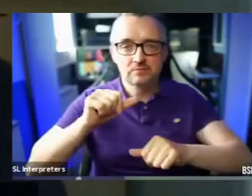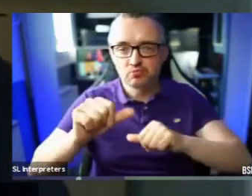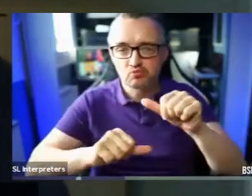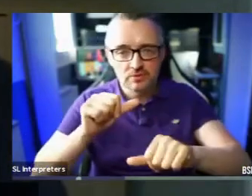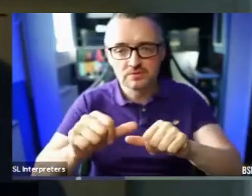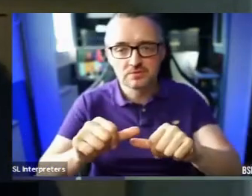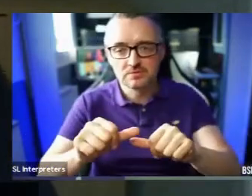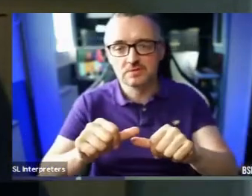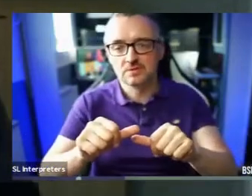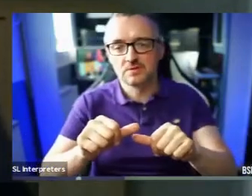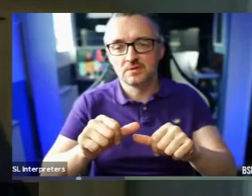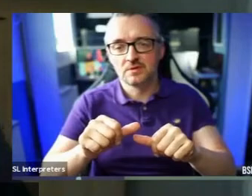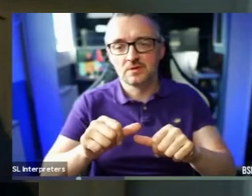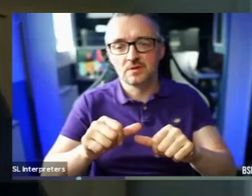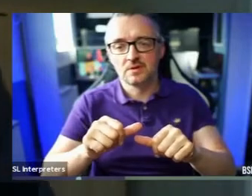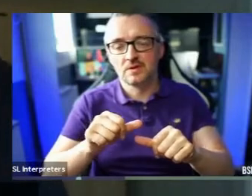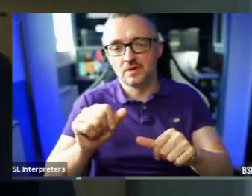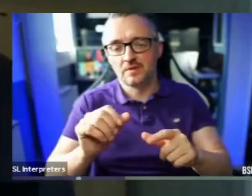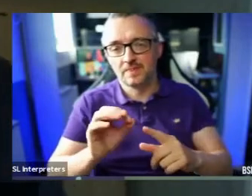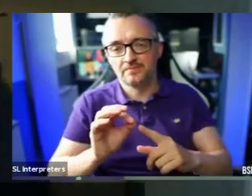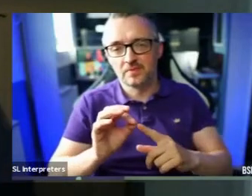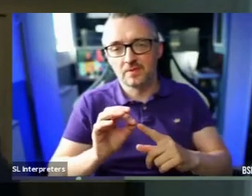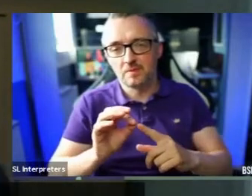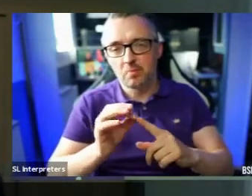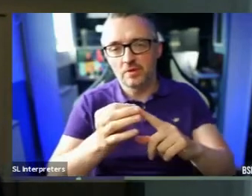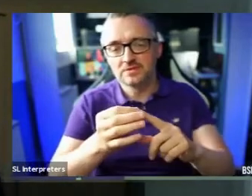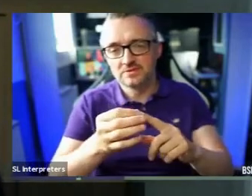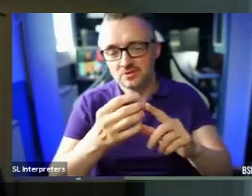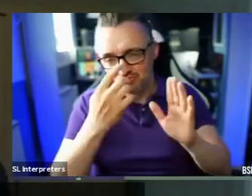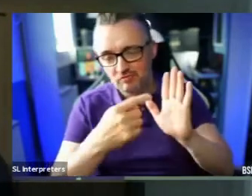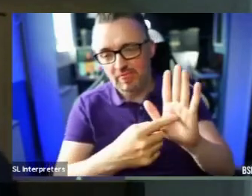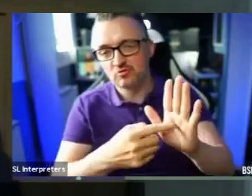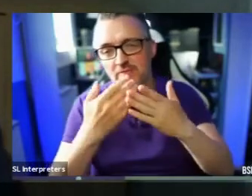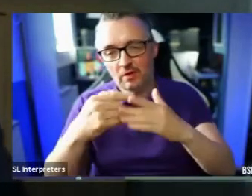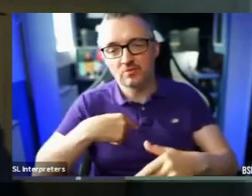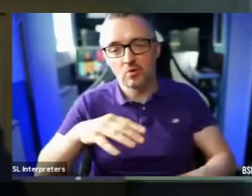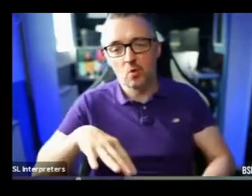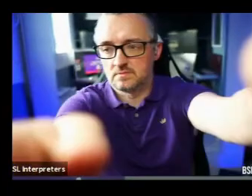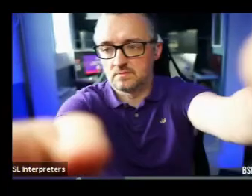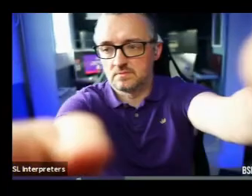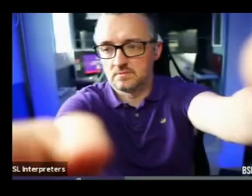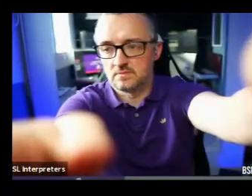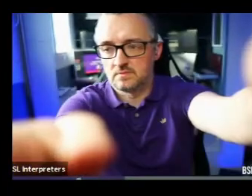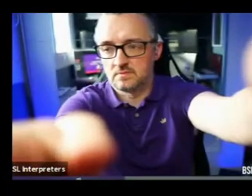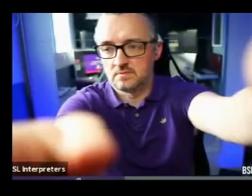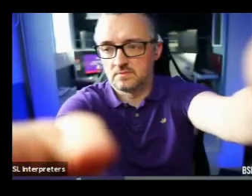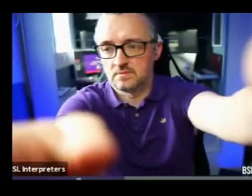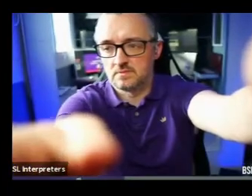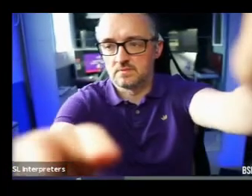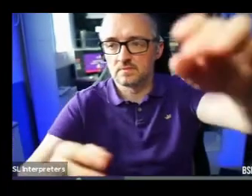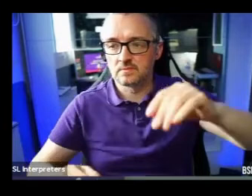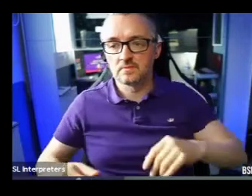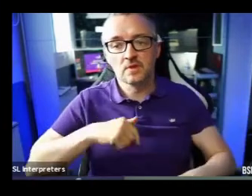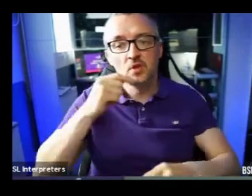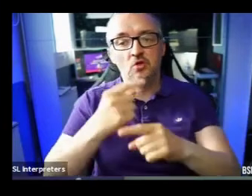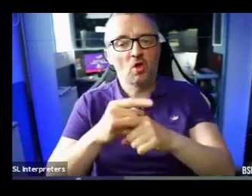So thank you for this opportunity. I'm just going to share my screen now, colleagues. I've got around about 30